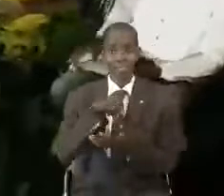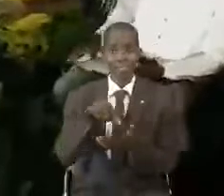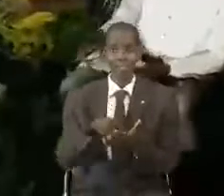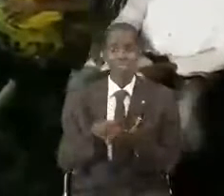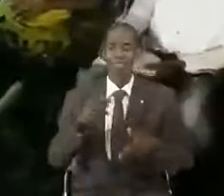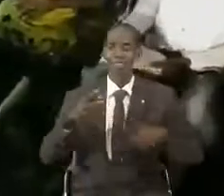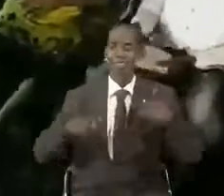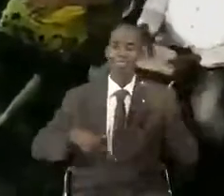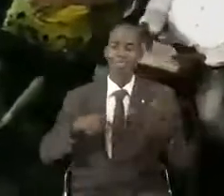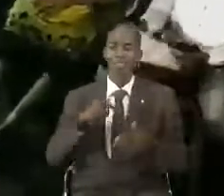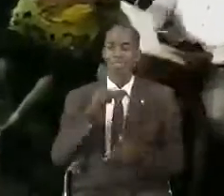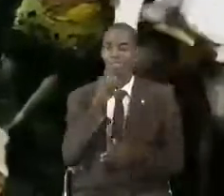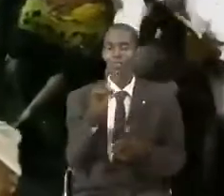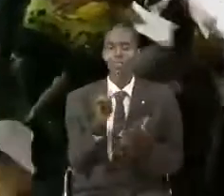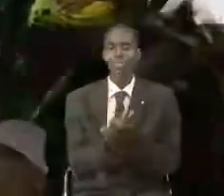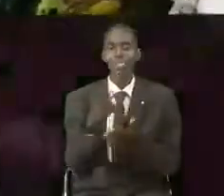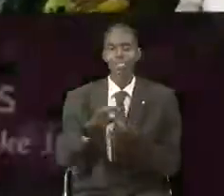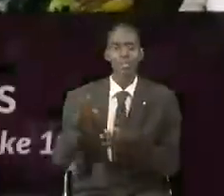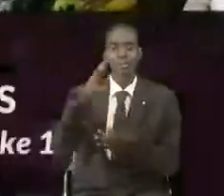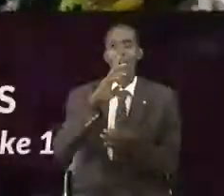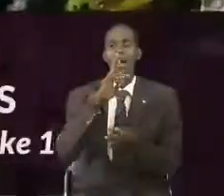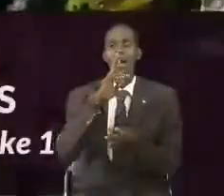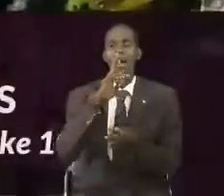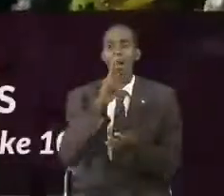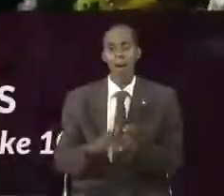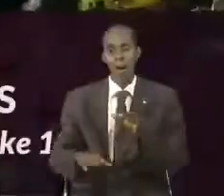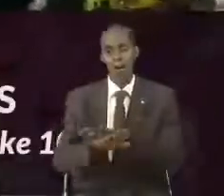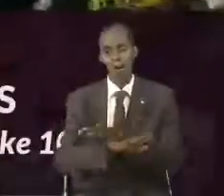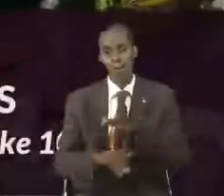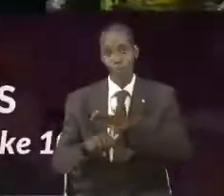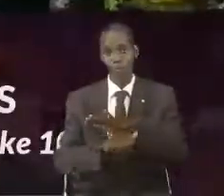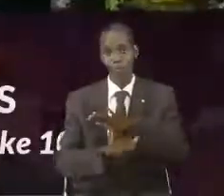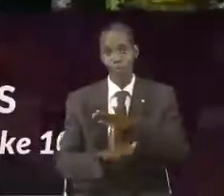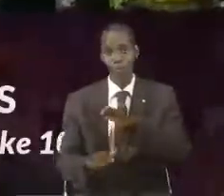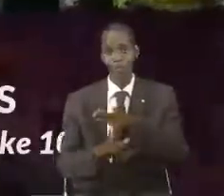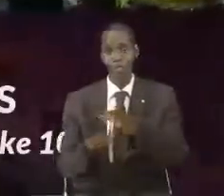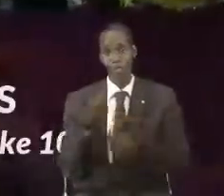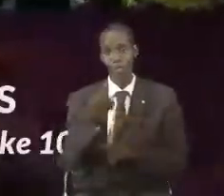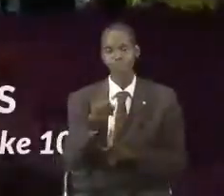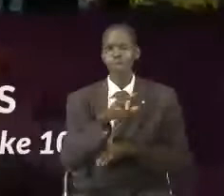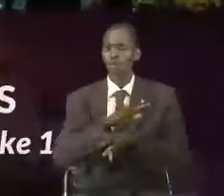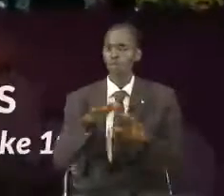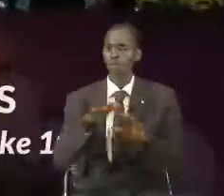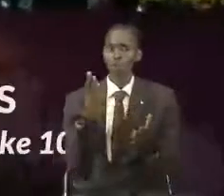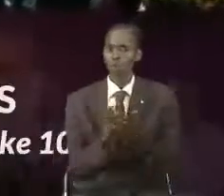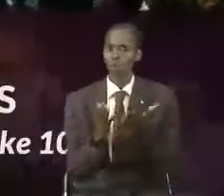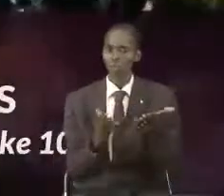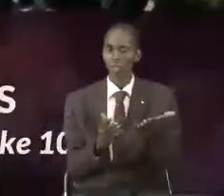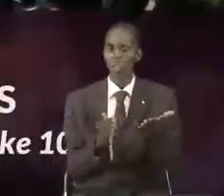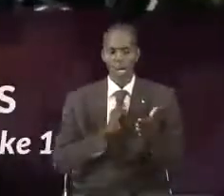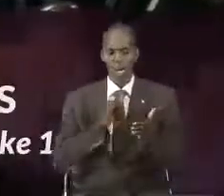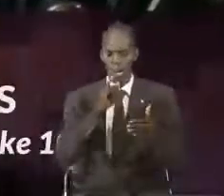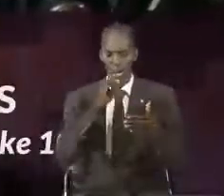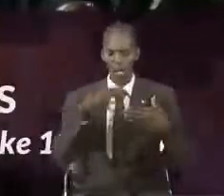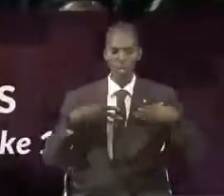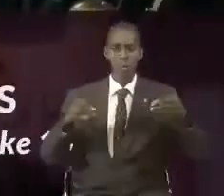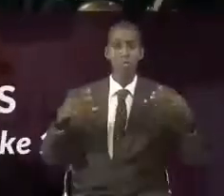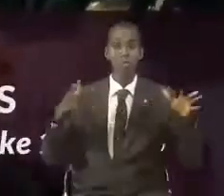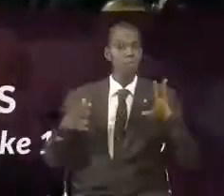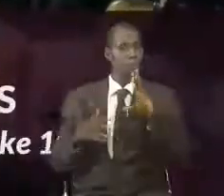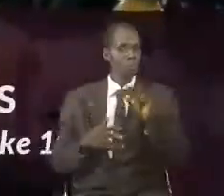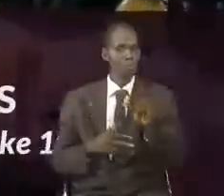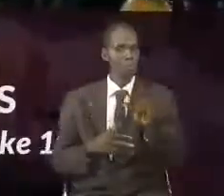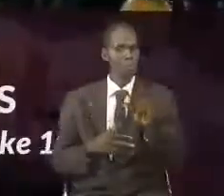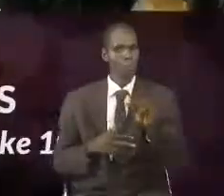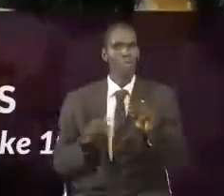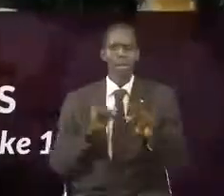notwithstanding, in this rejoice not that the spirits are subject unto you. He says,